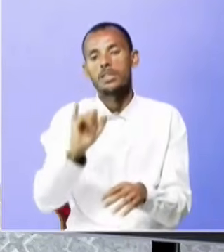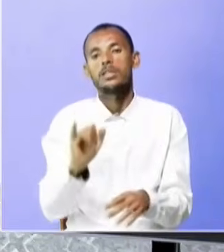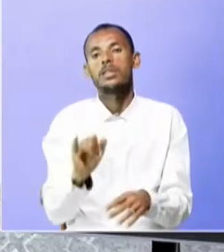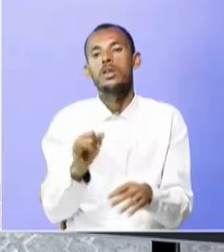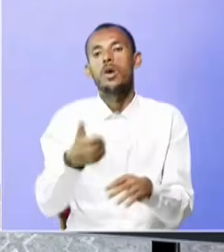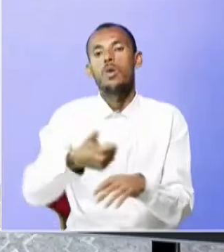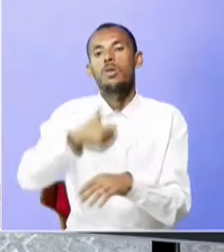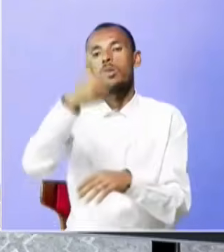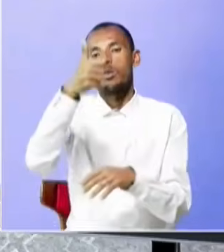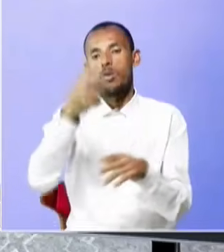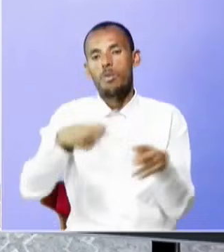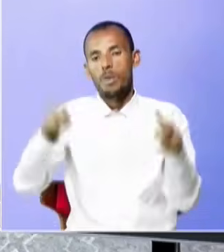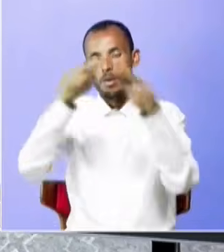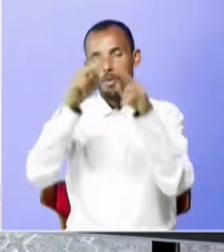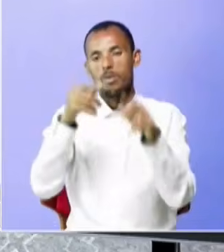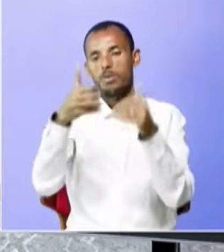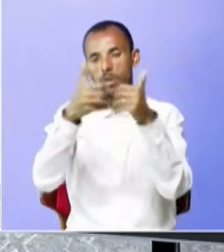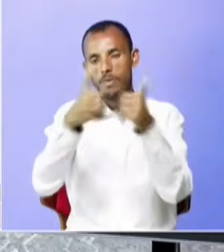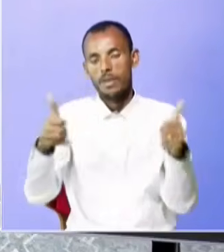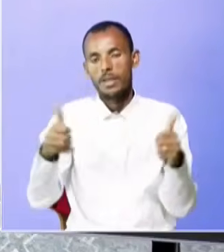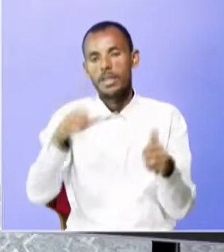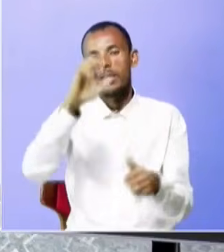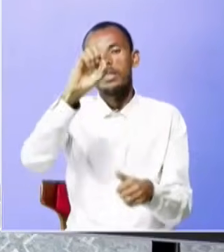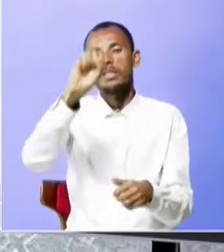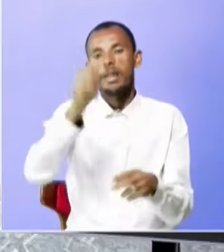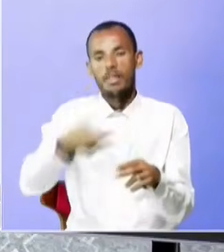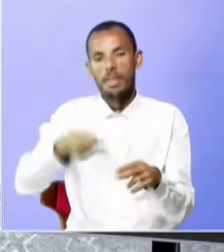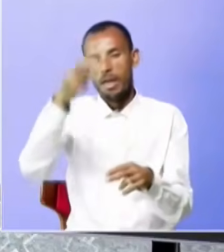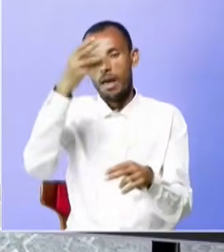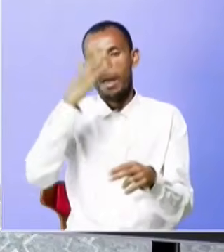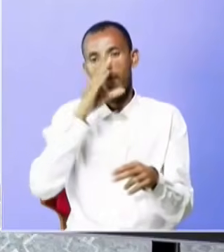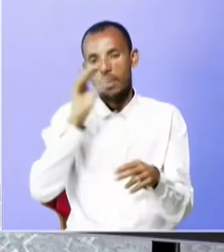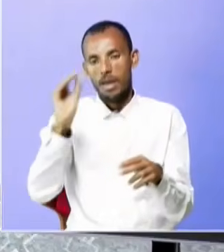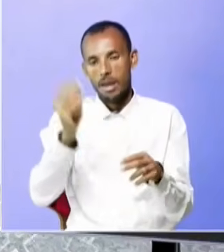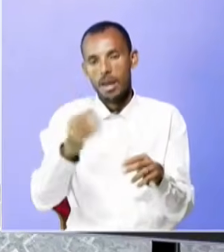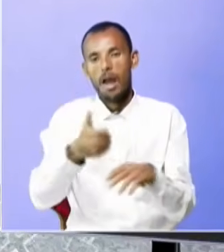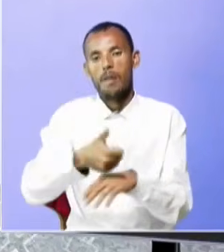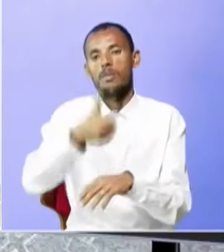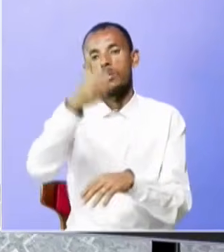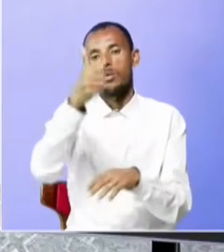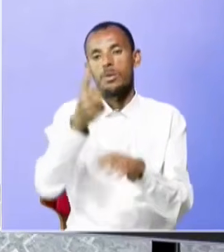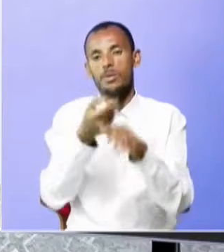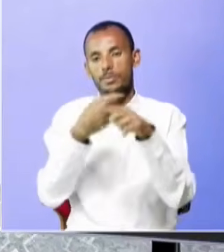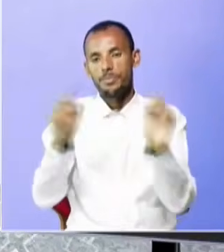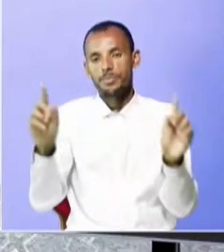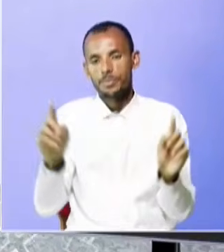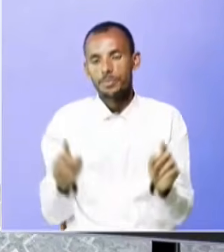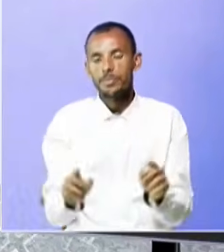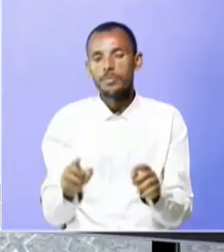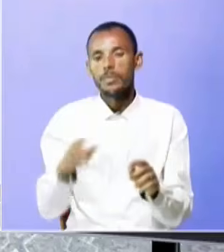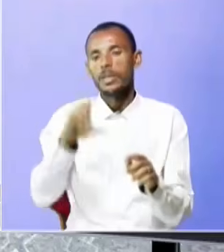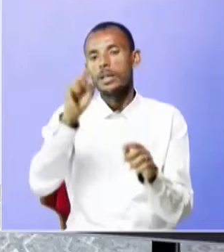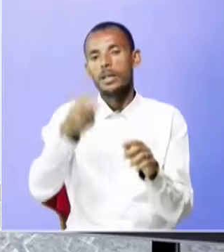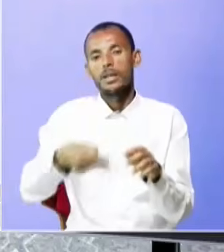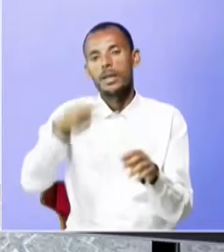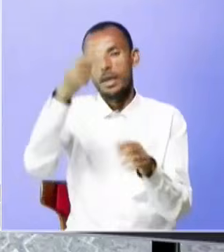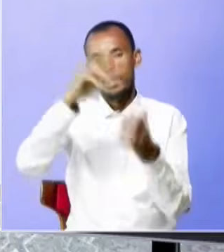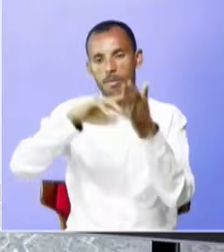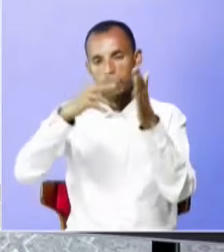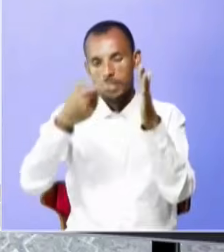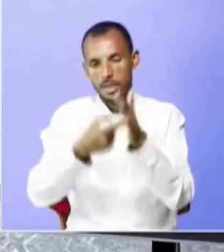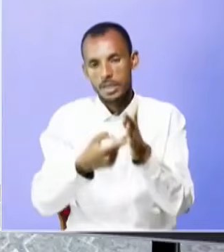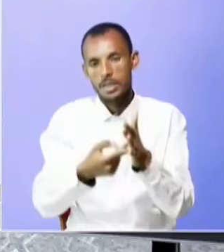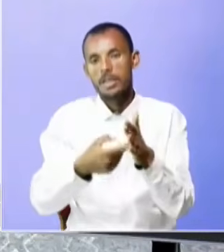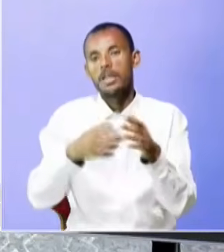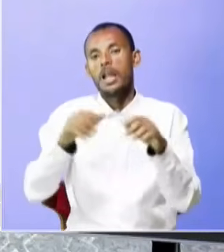to differentiate the slant height and the height. Okay, the slant height is a height for the